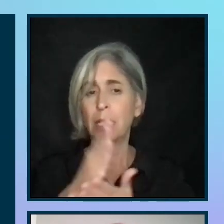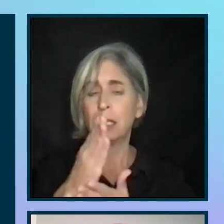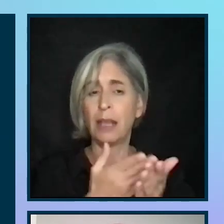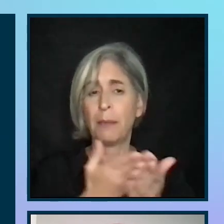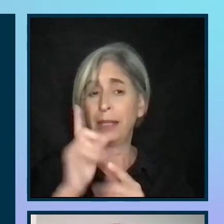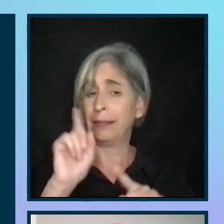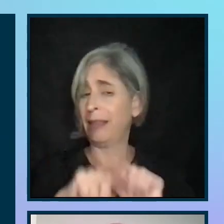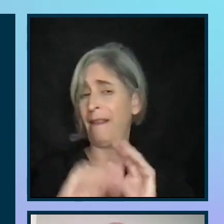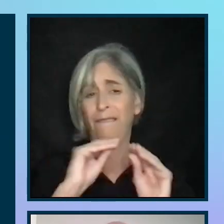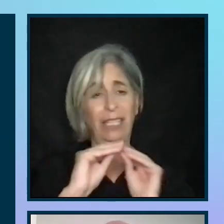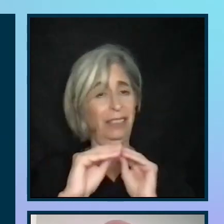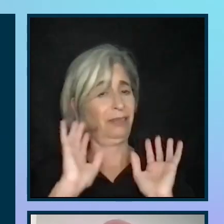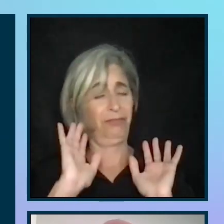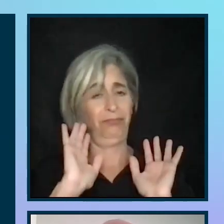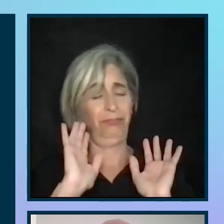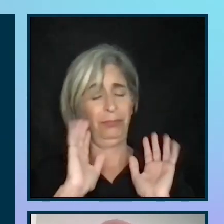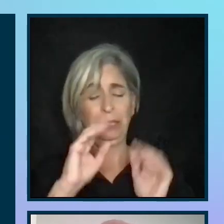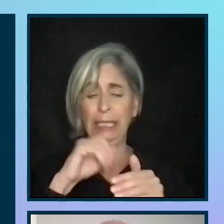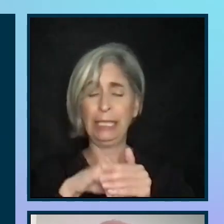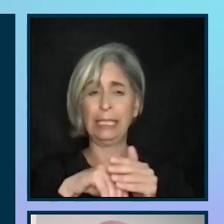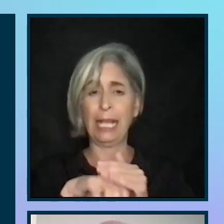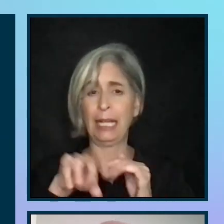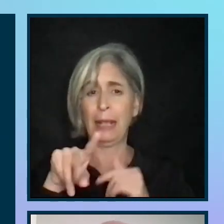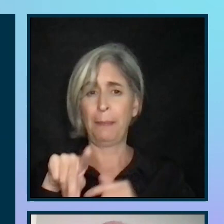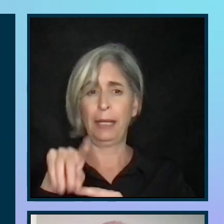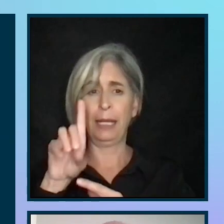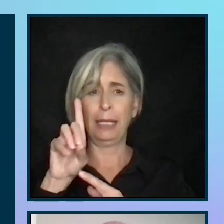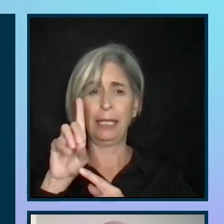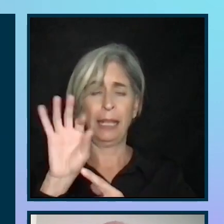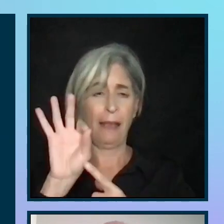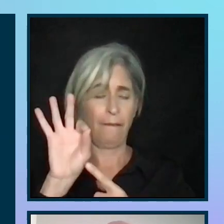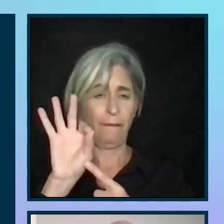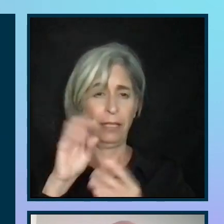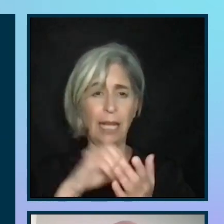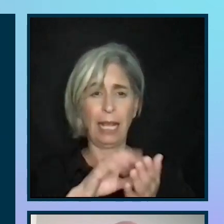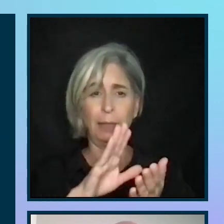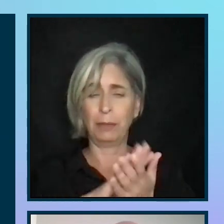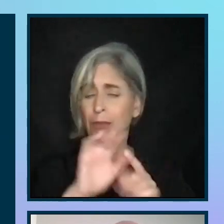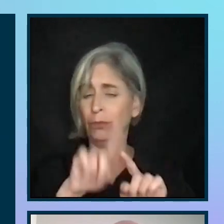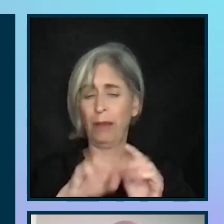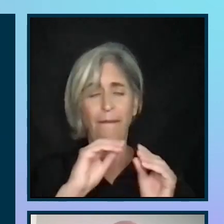can't fix inside of PDF documents when we receive them.